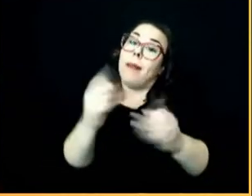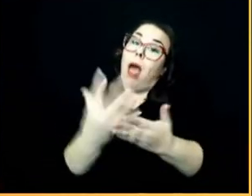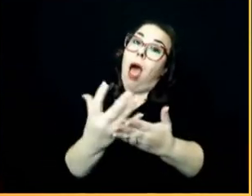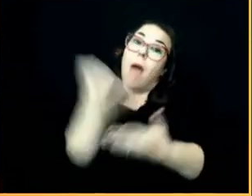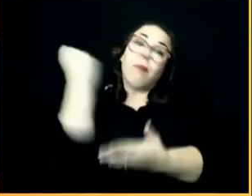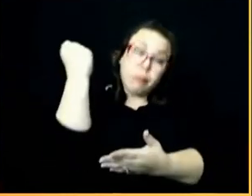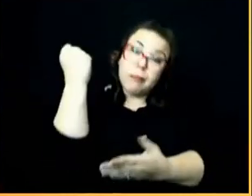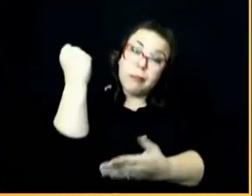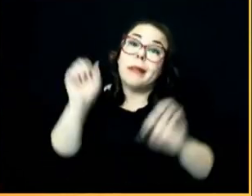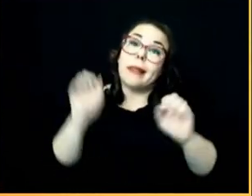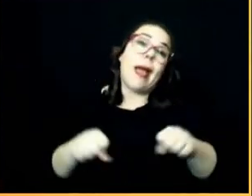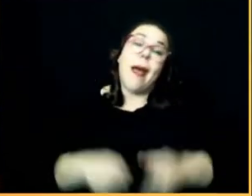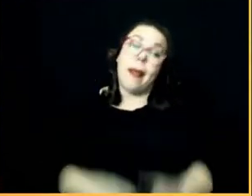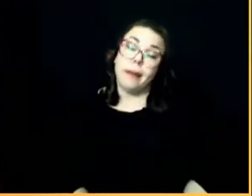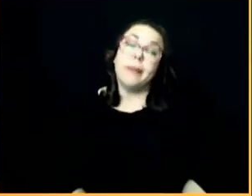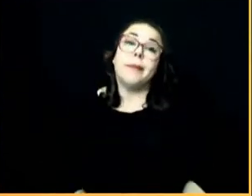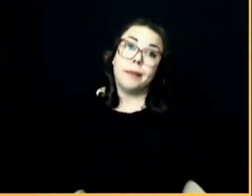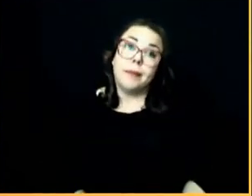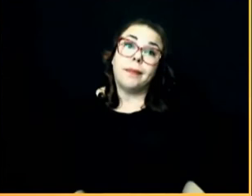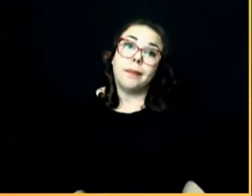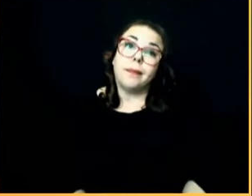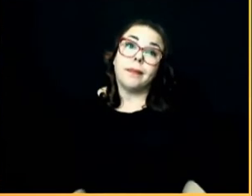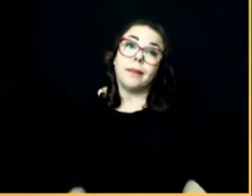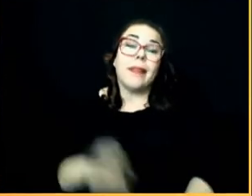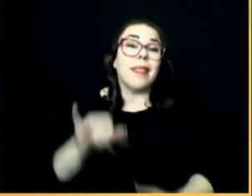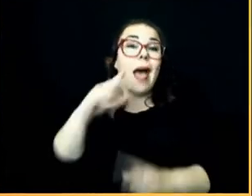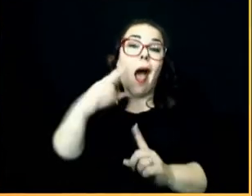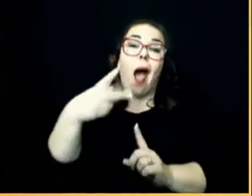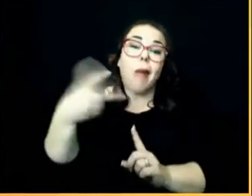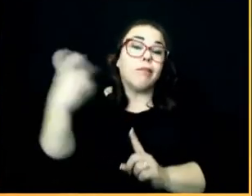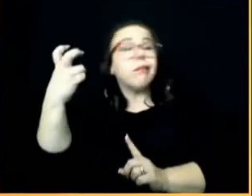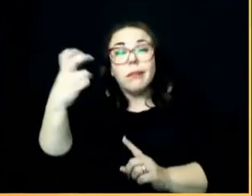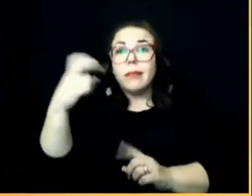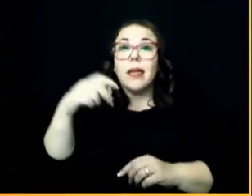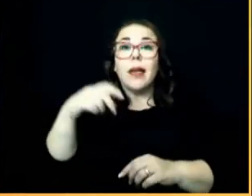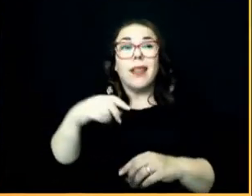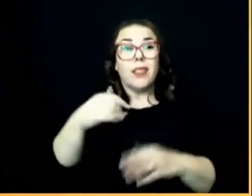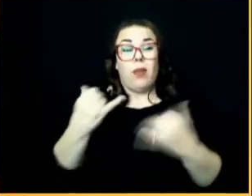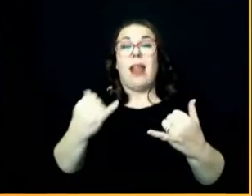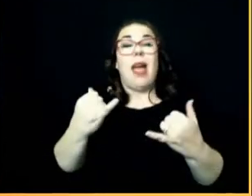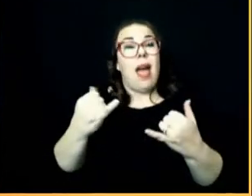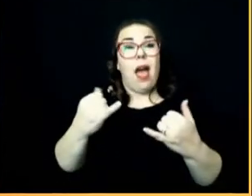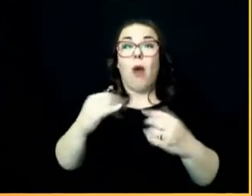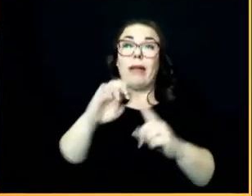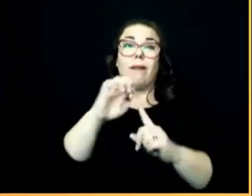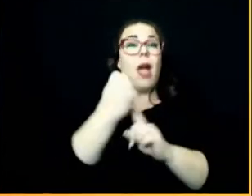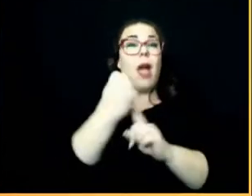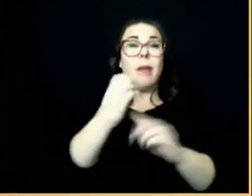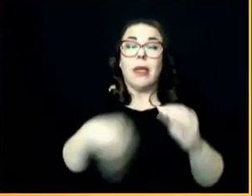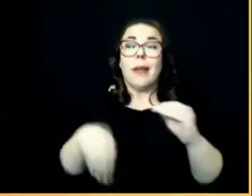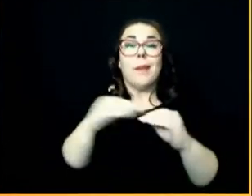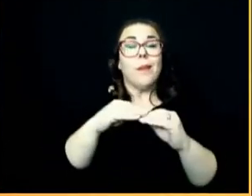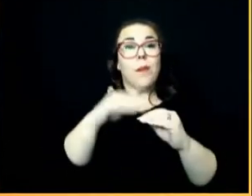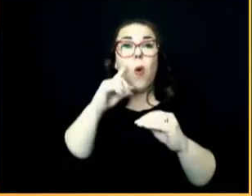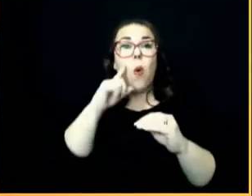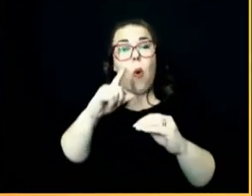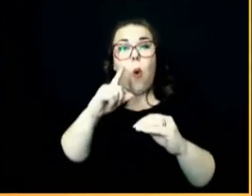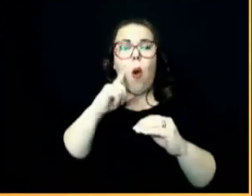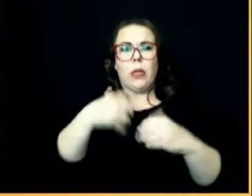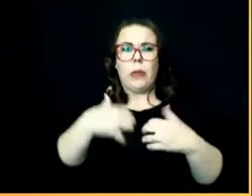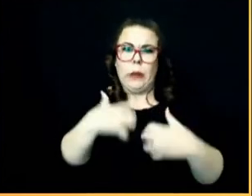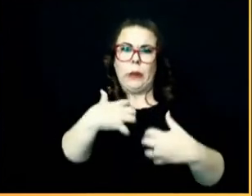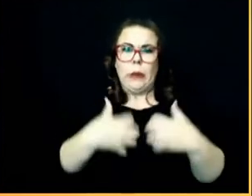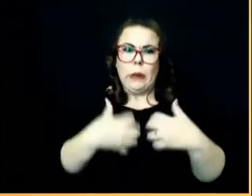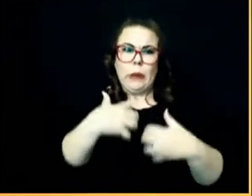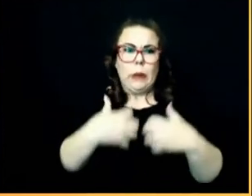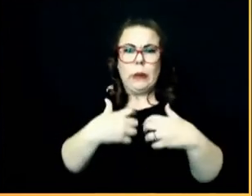these places that have been thought of as being more traditionally hostile to LGBTQ folks say, no, I'm going to be at the table to take